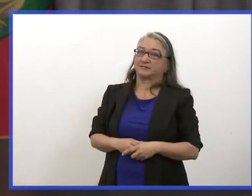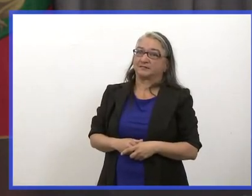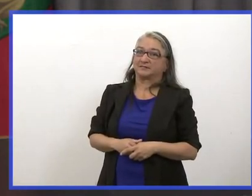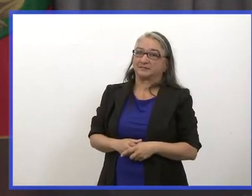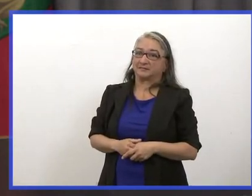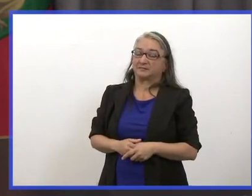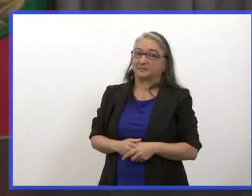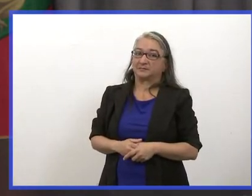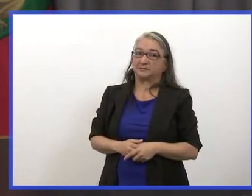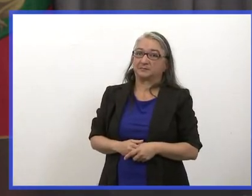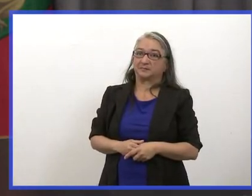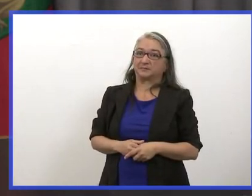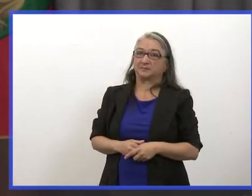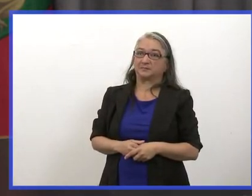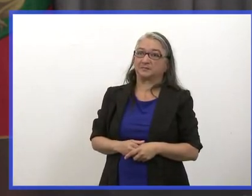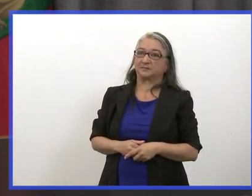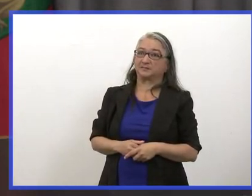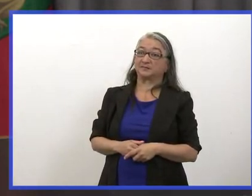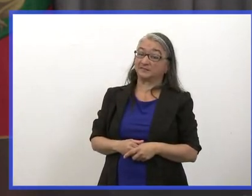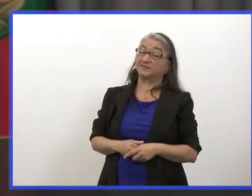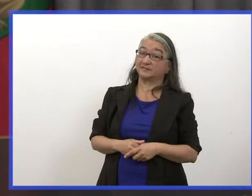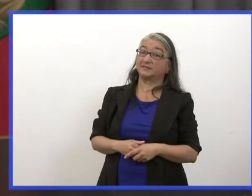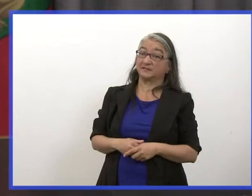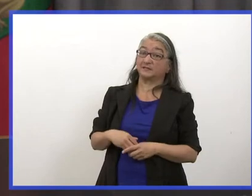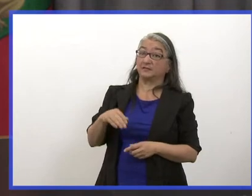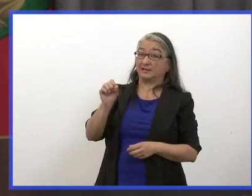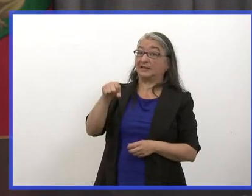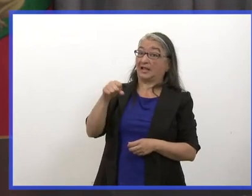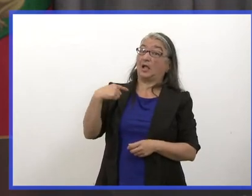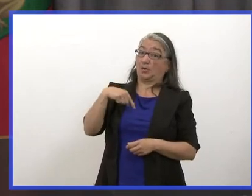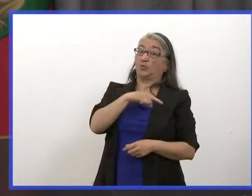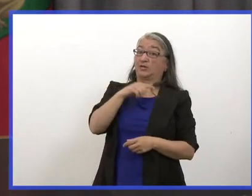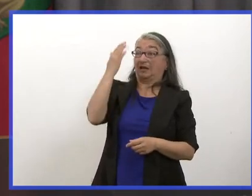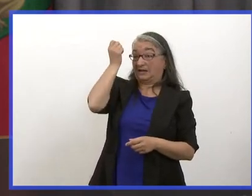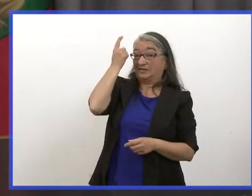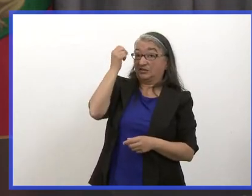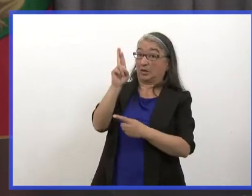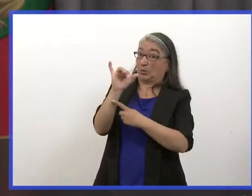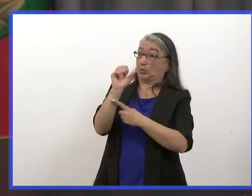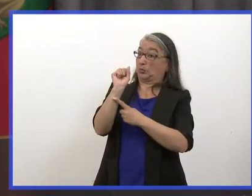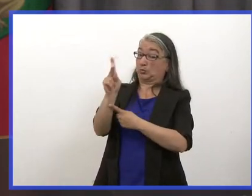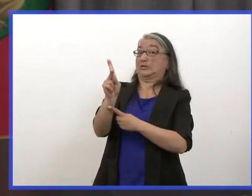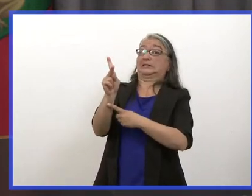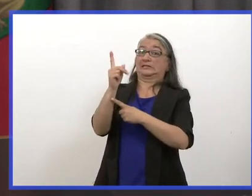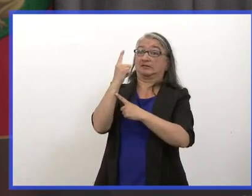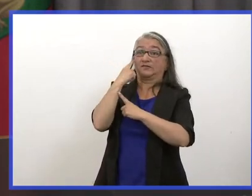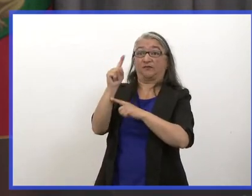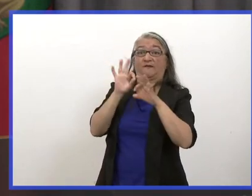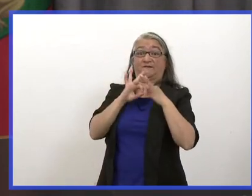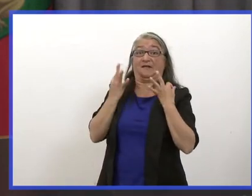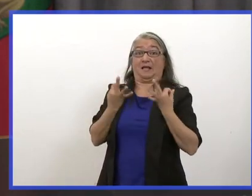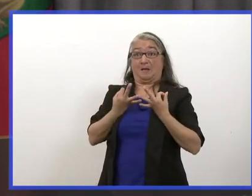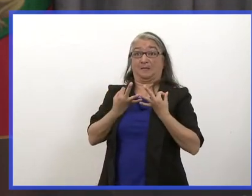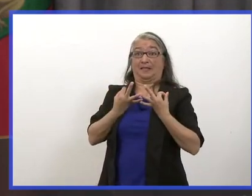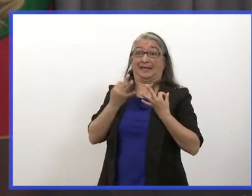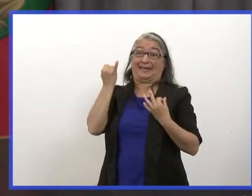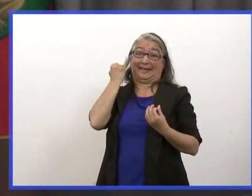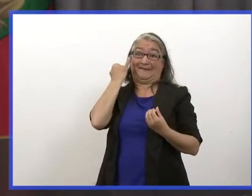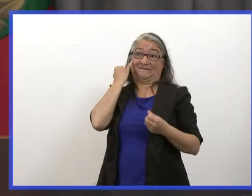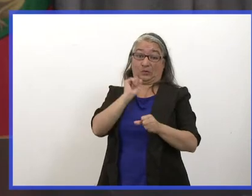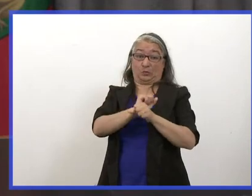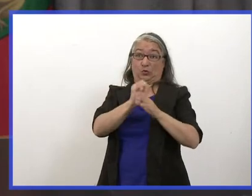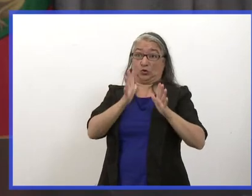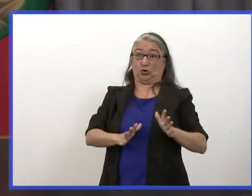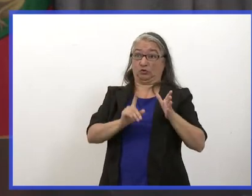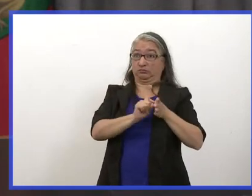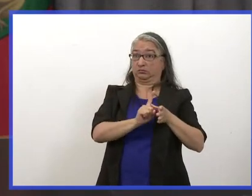the families for sure, but that's dealt with through our contact tracing and follow up in that area. So that still might not require a